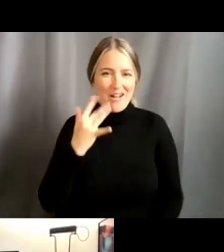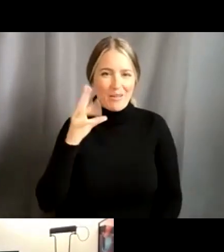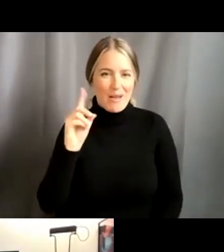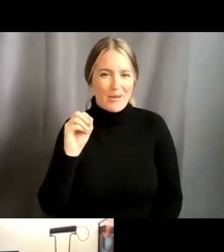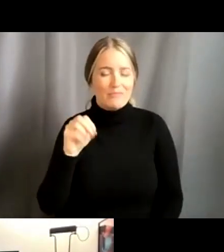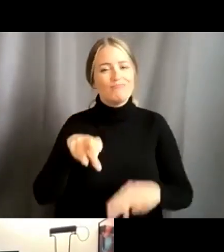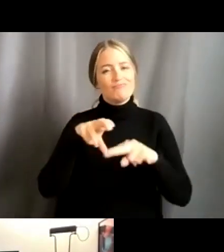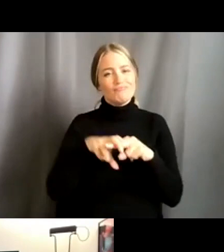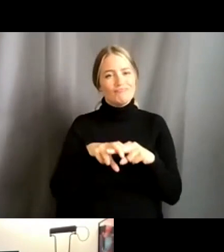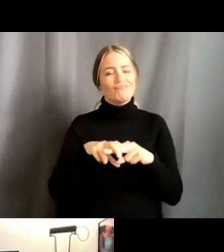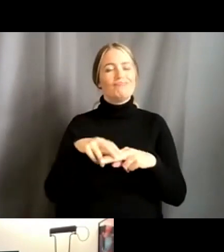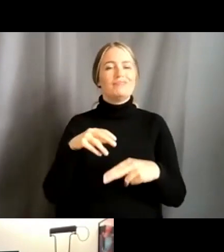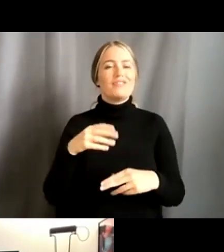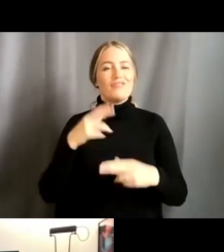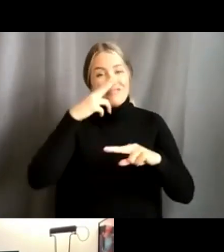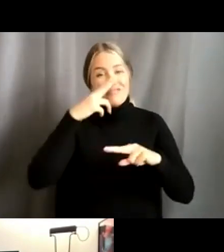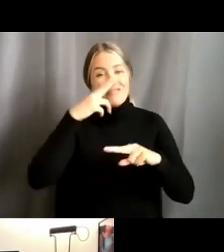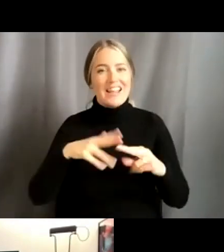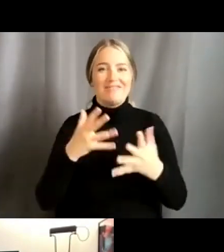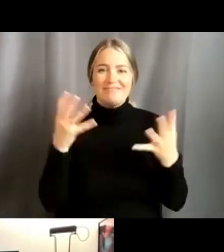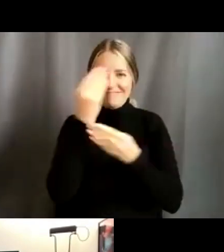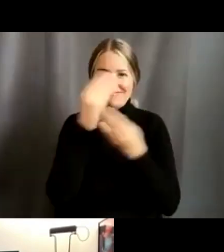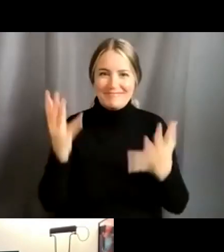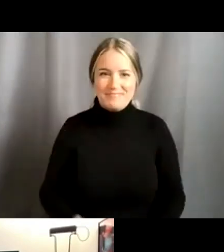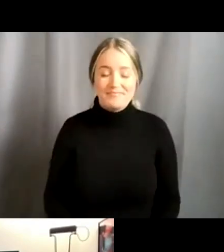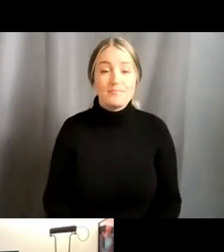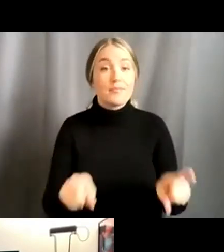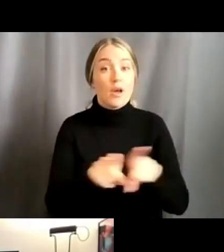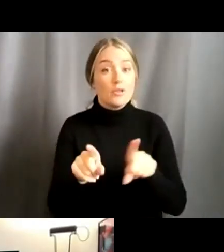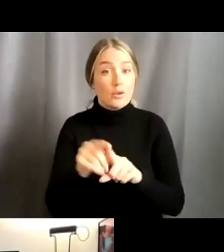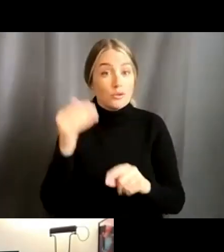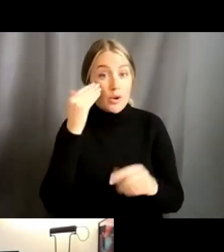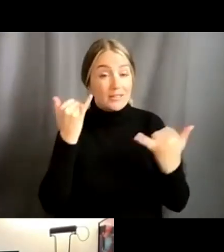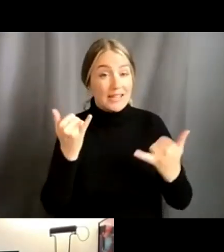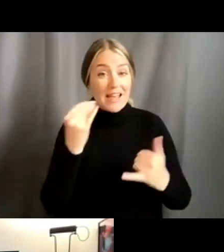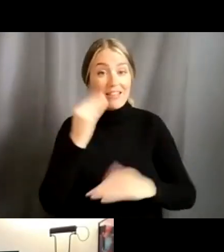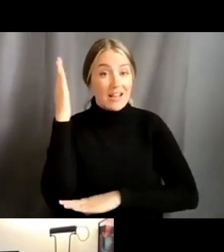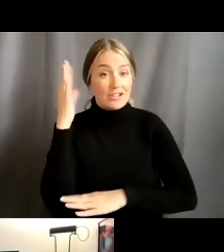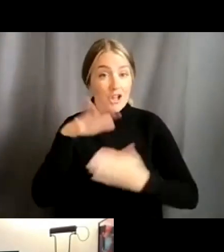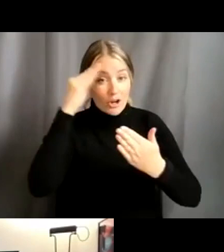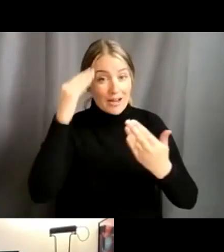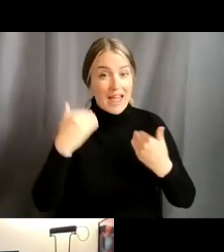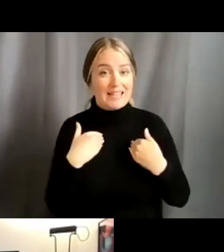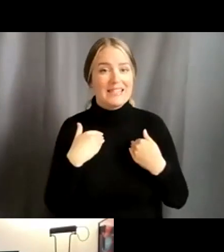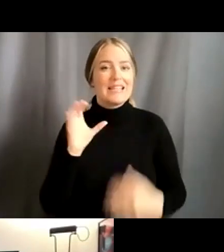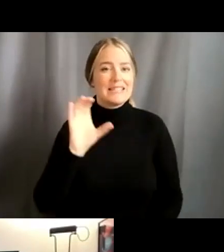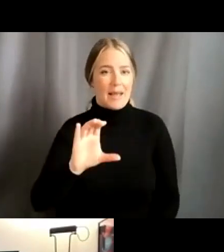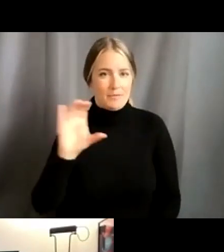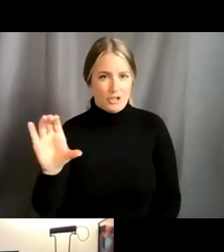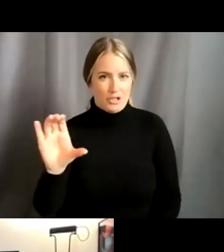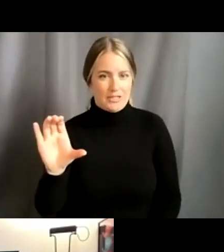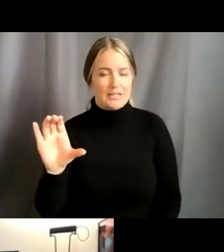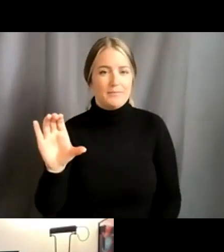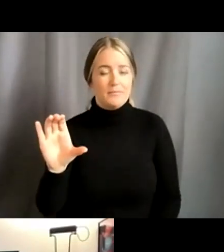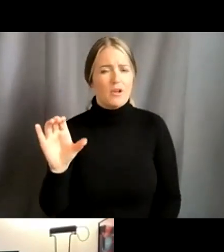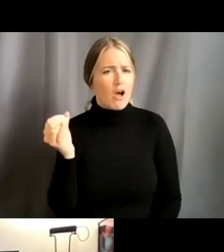This will be fun and very informative. I also want to note that today's Lunch and Learn has auto-generated captions. To turn